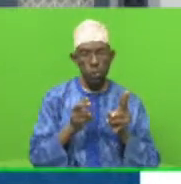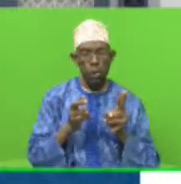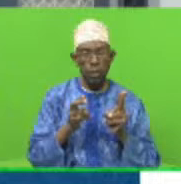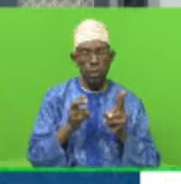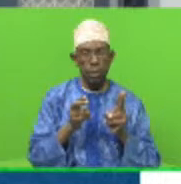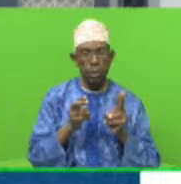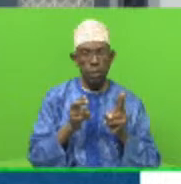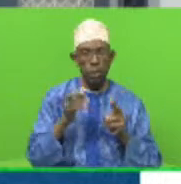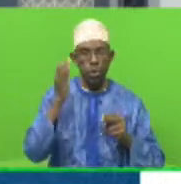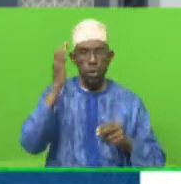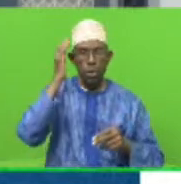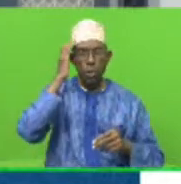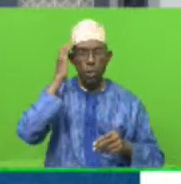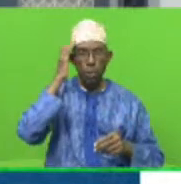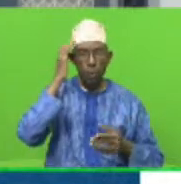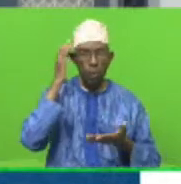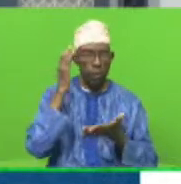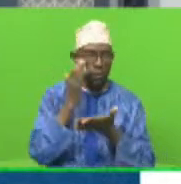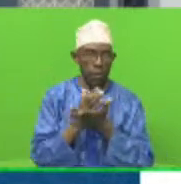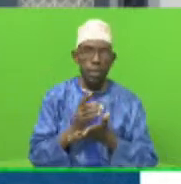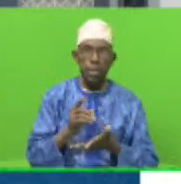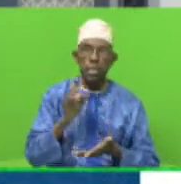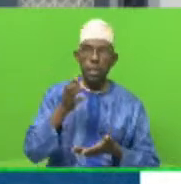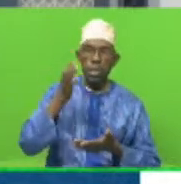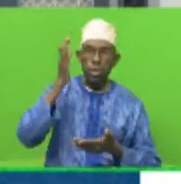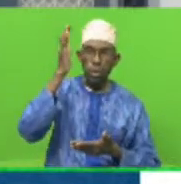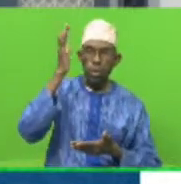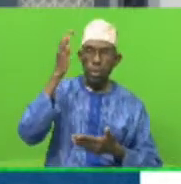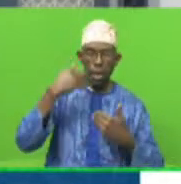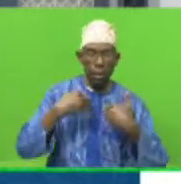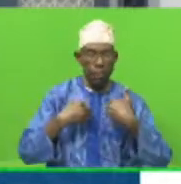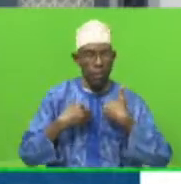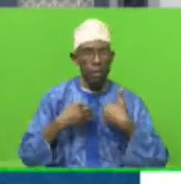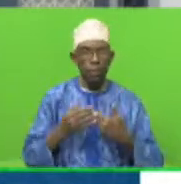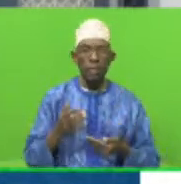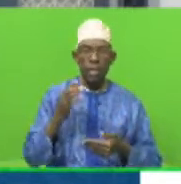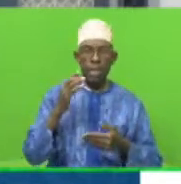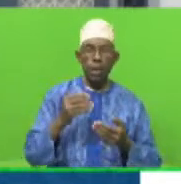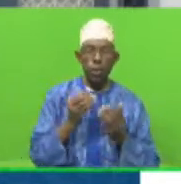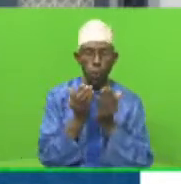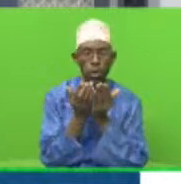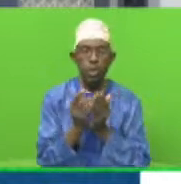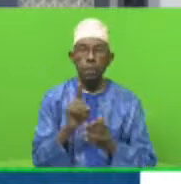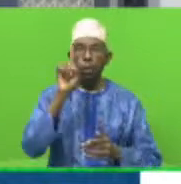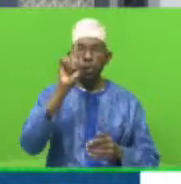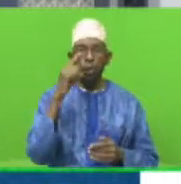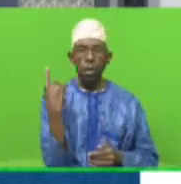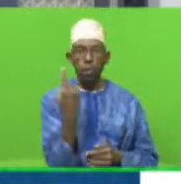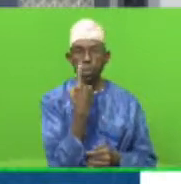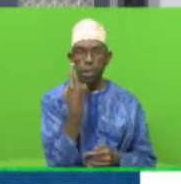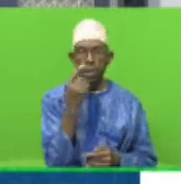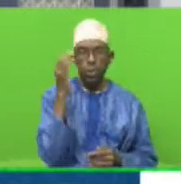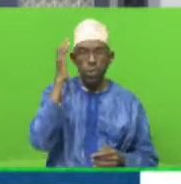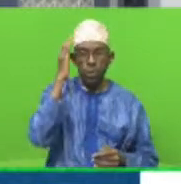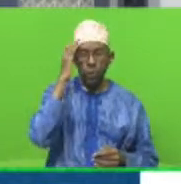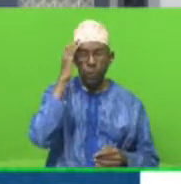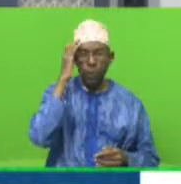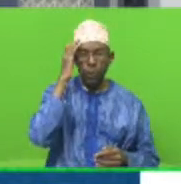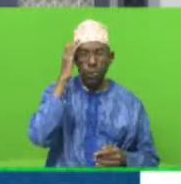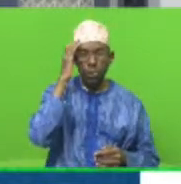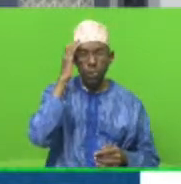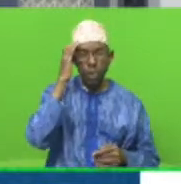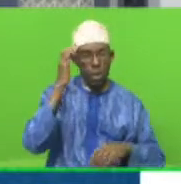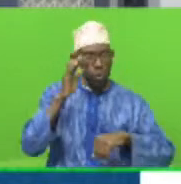inclination to recognize the fact that there is a God and this God deserves to be worshipped, and they recognize, you